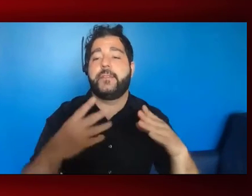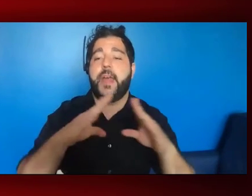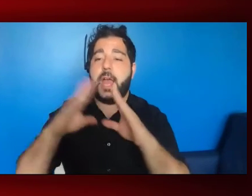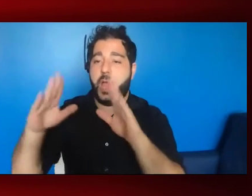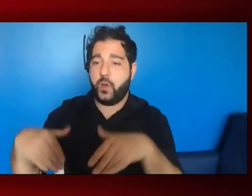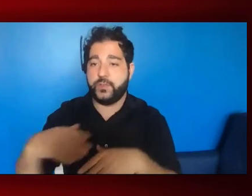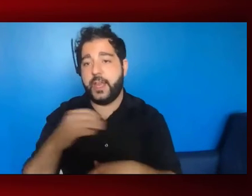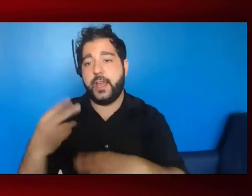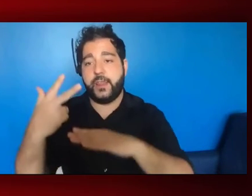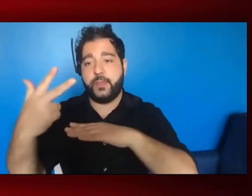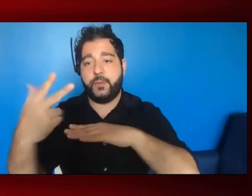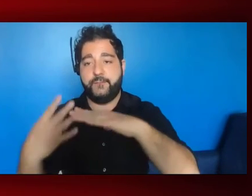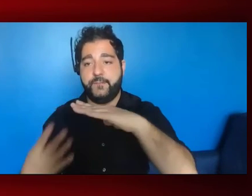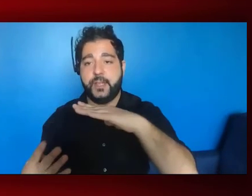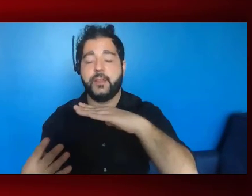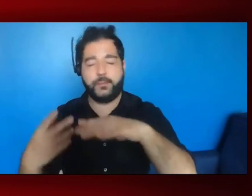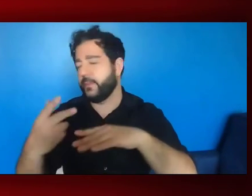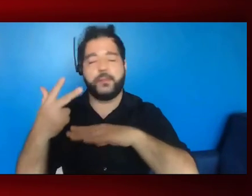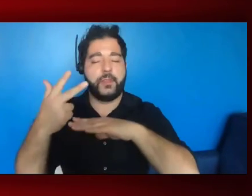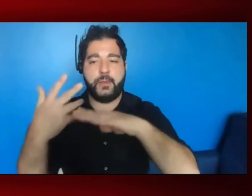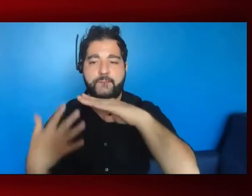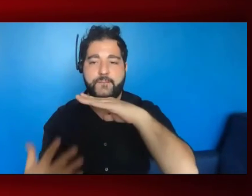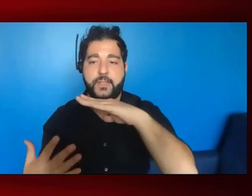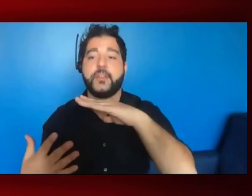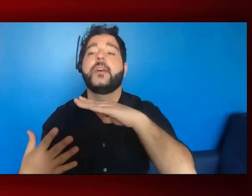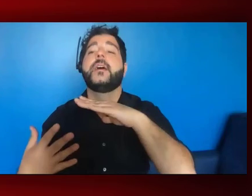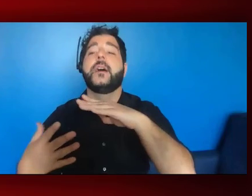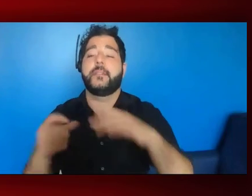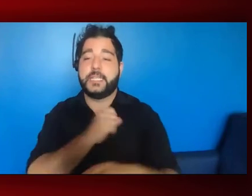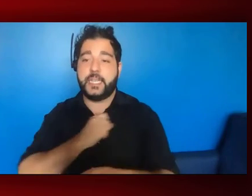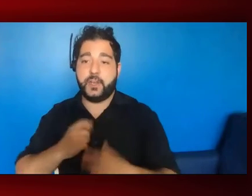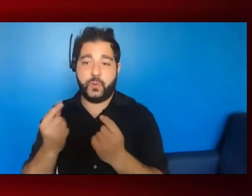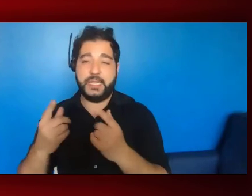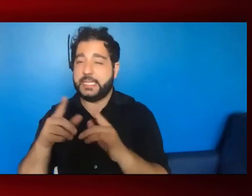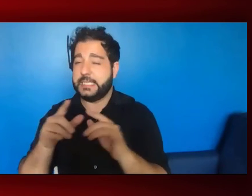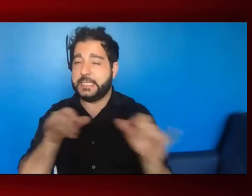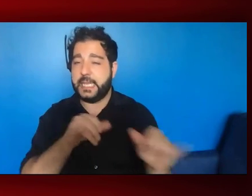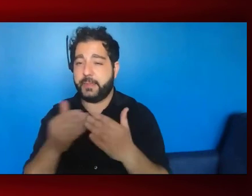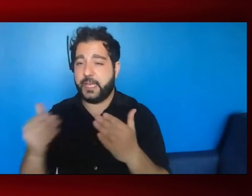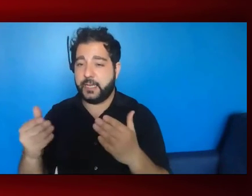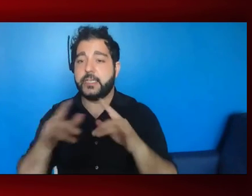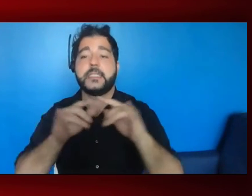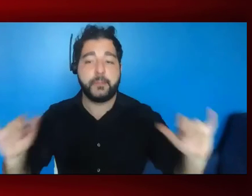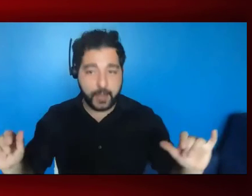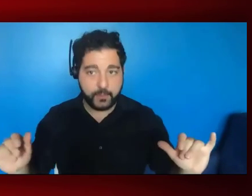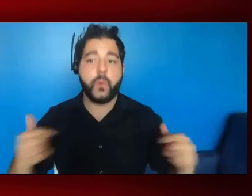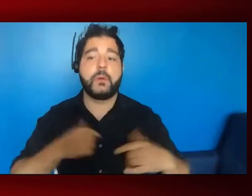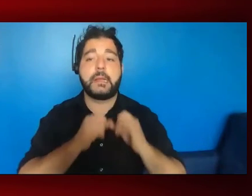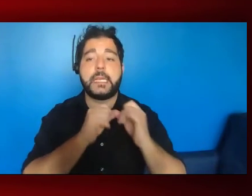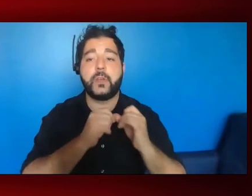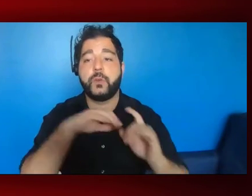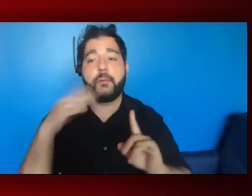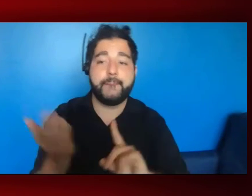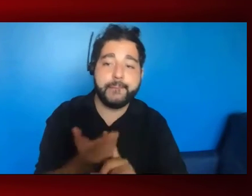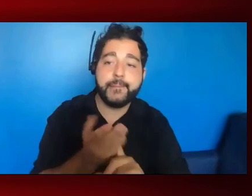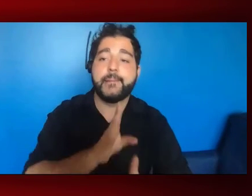and 3/5 of the Senate to do the same thing at the same time. So we'll keep talking with Congress, and you'll keep talking